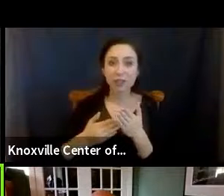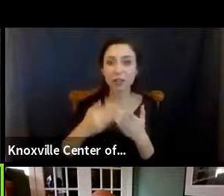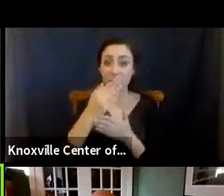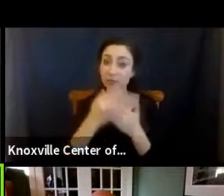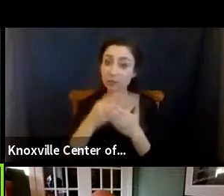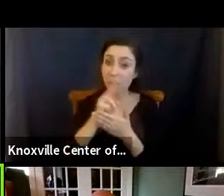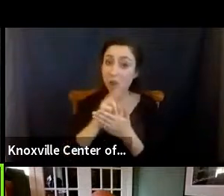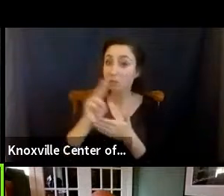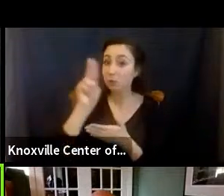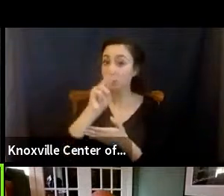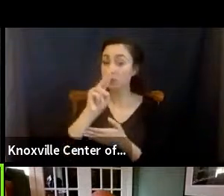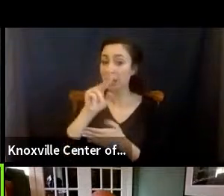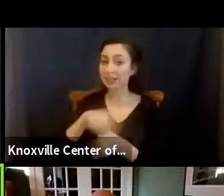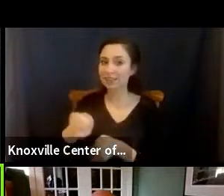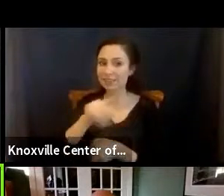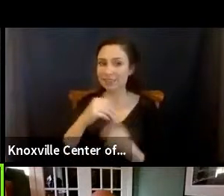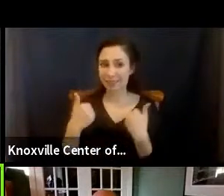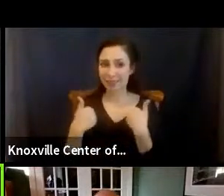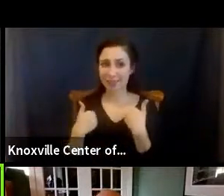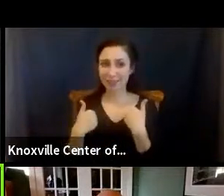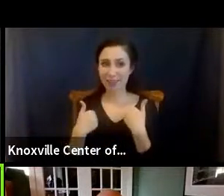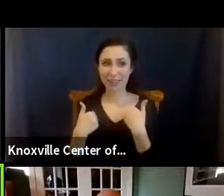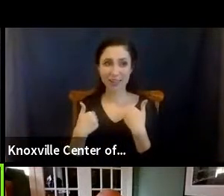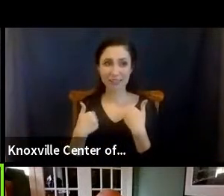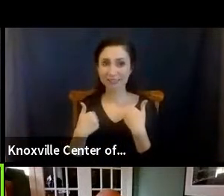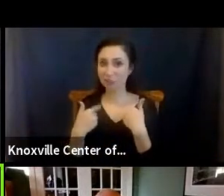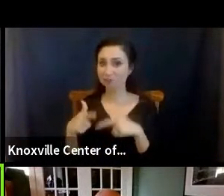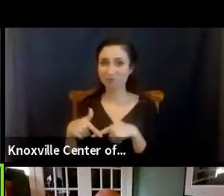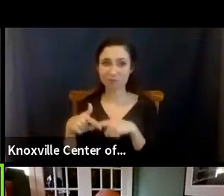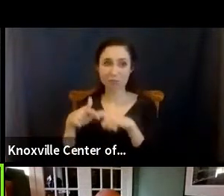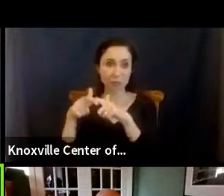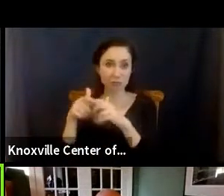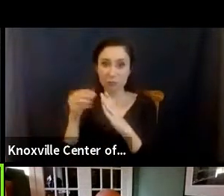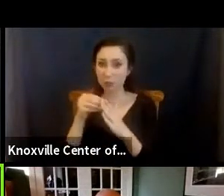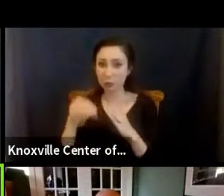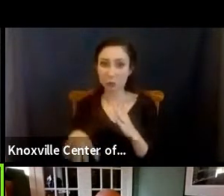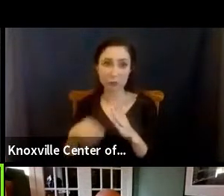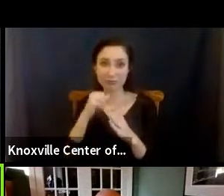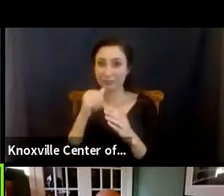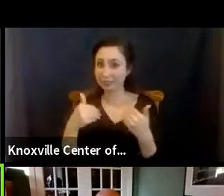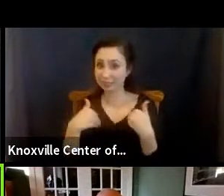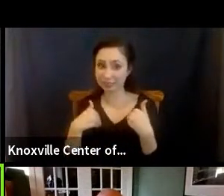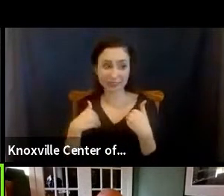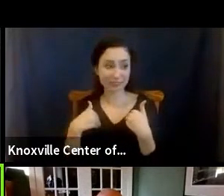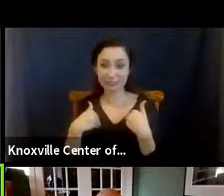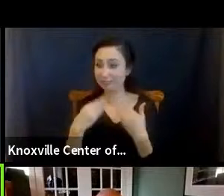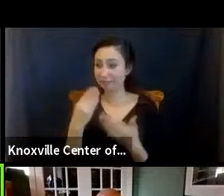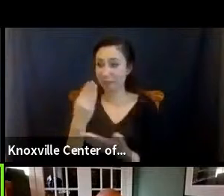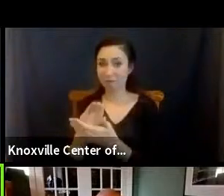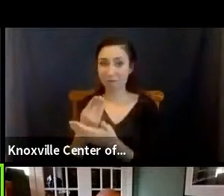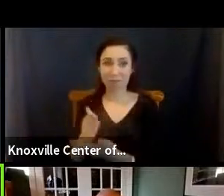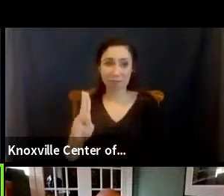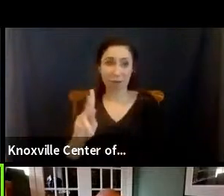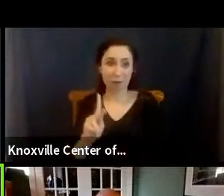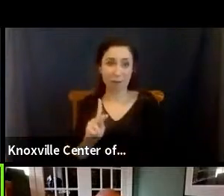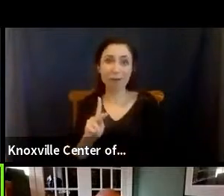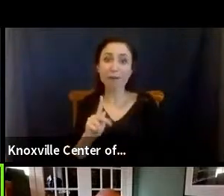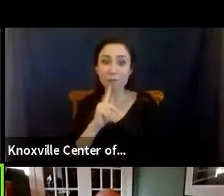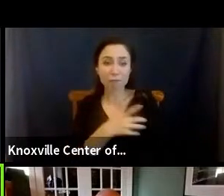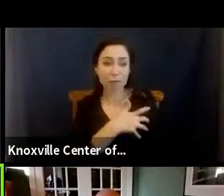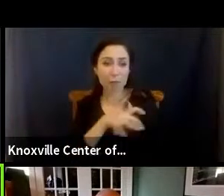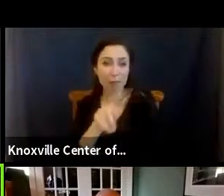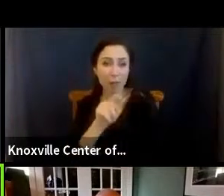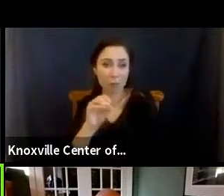universities where they have just suspended students and they didn't get a refund on their tuition. It's a very powerful tool, much